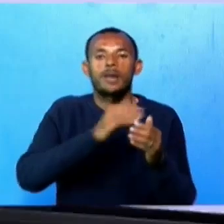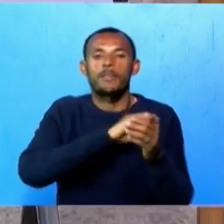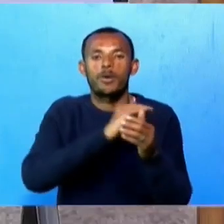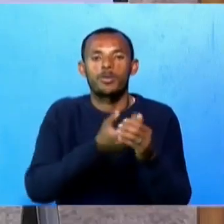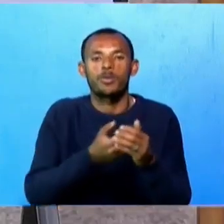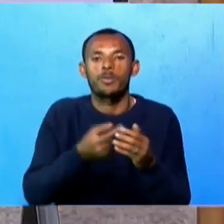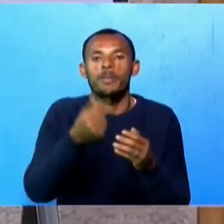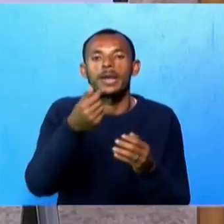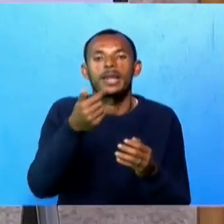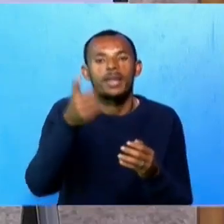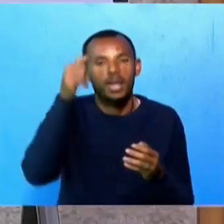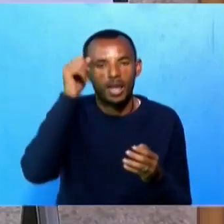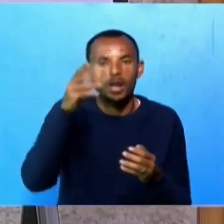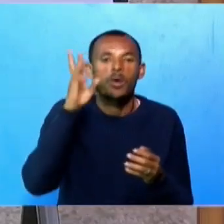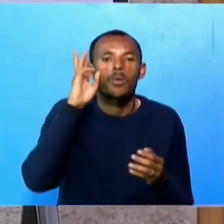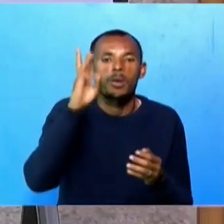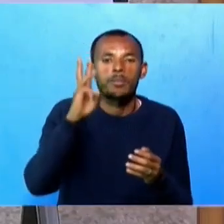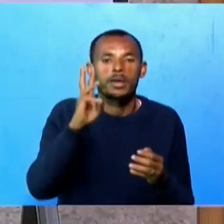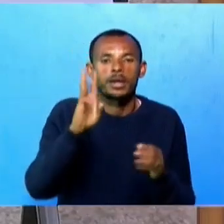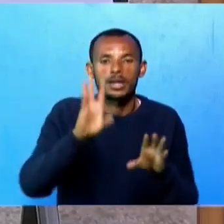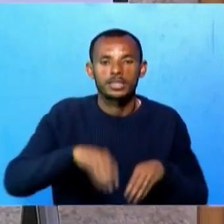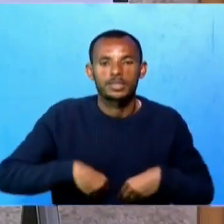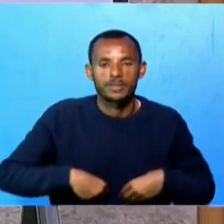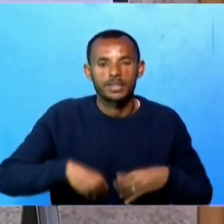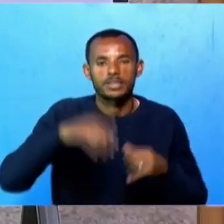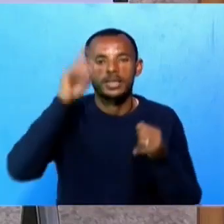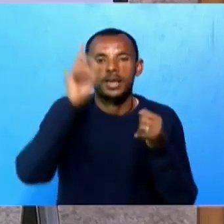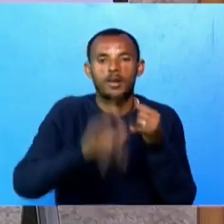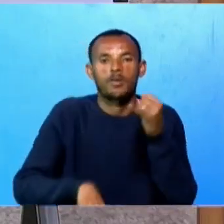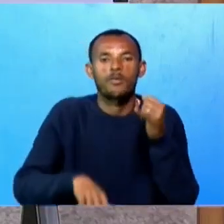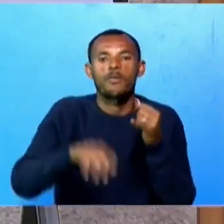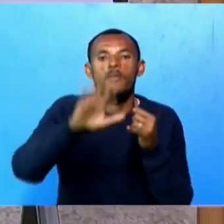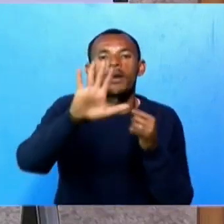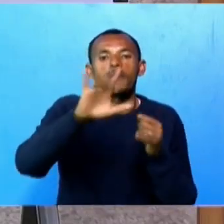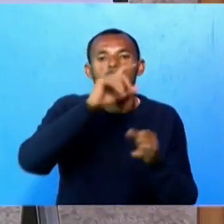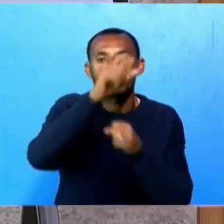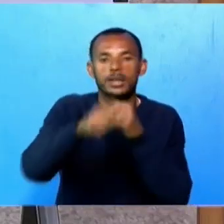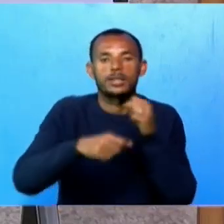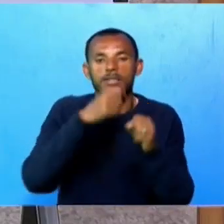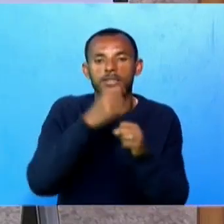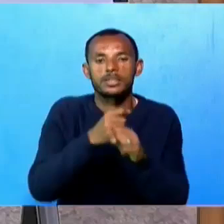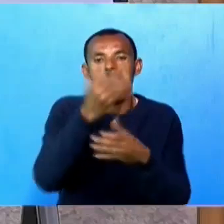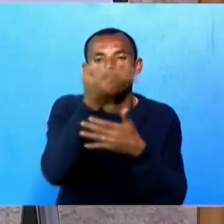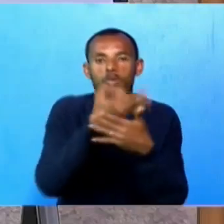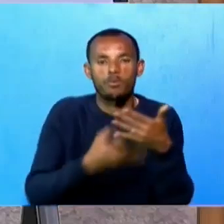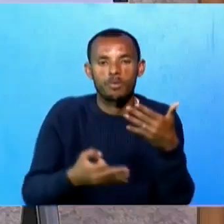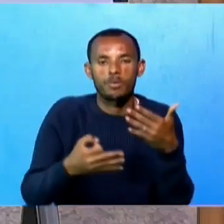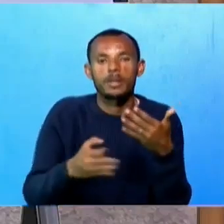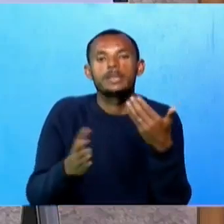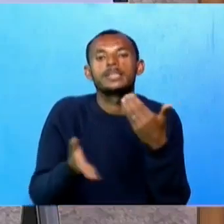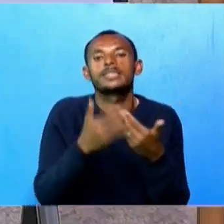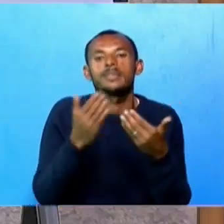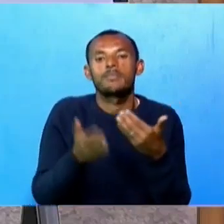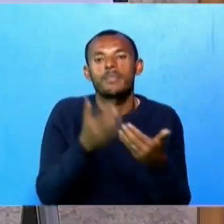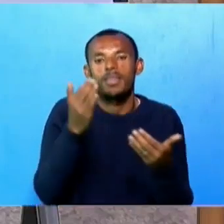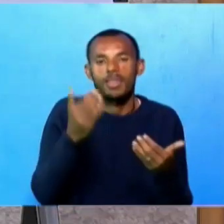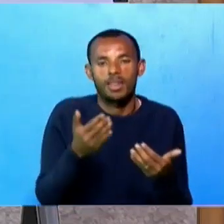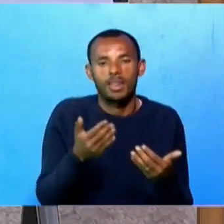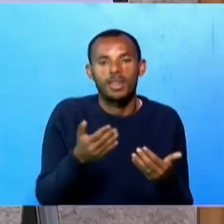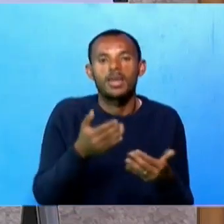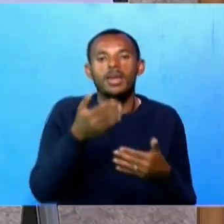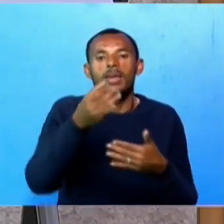money that he will be receiving by the end of 5 years in the form of simple interest,